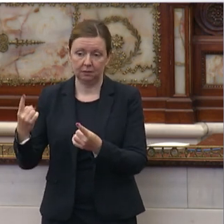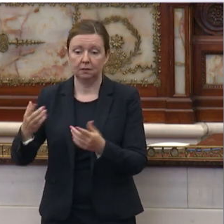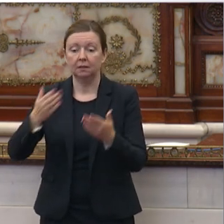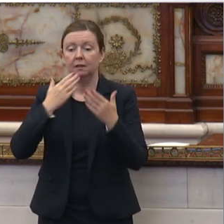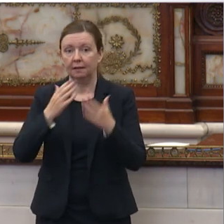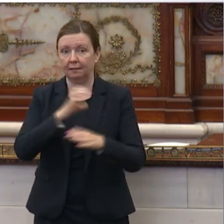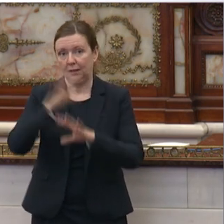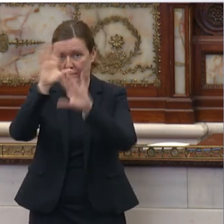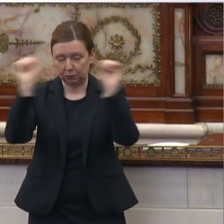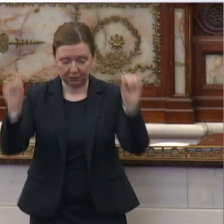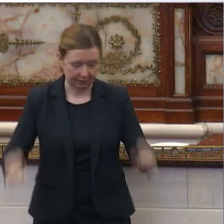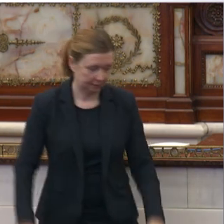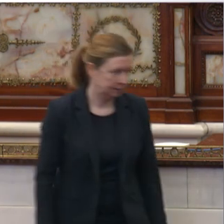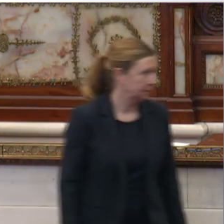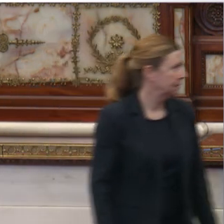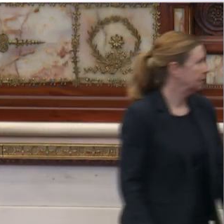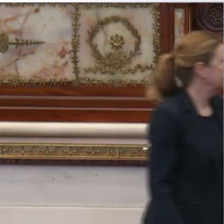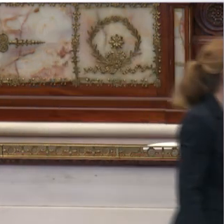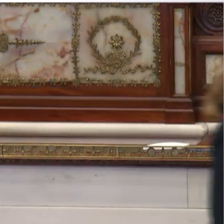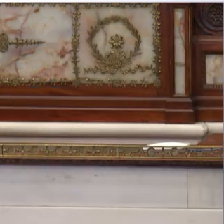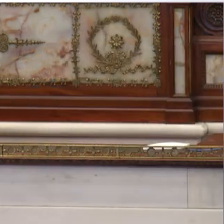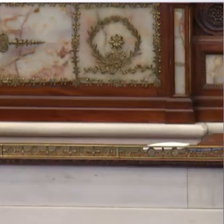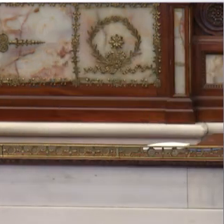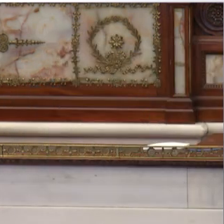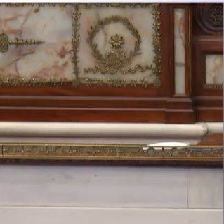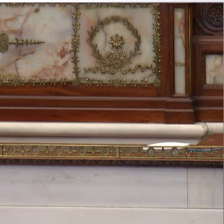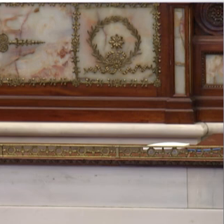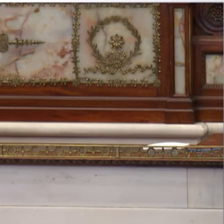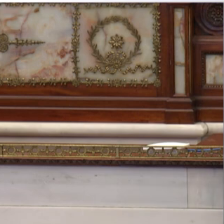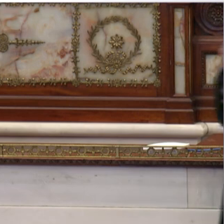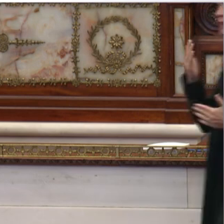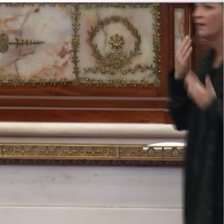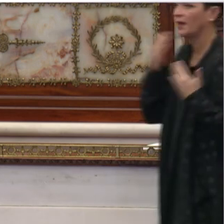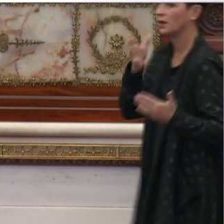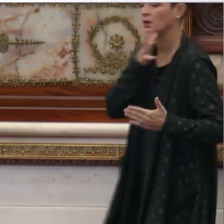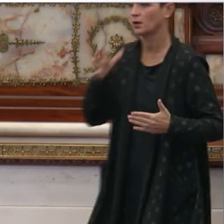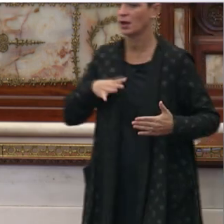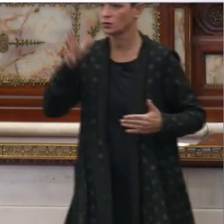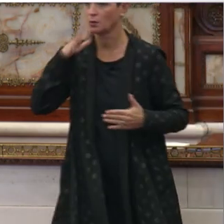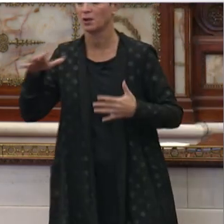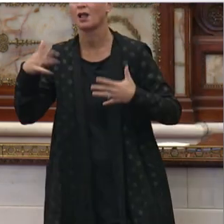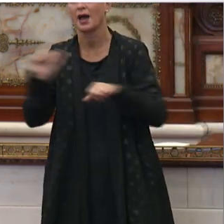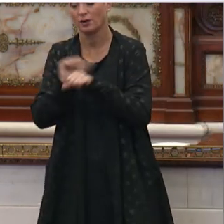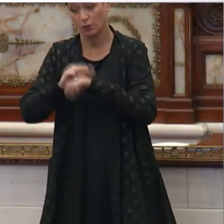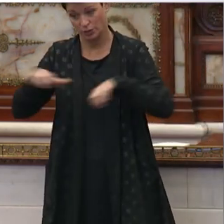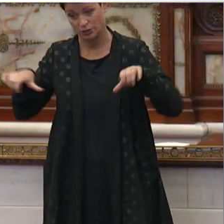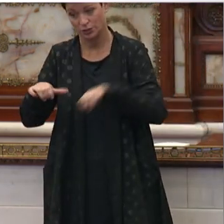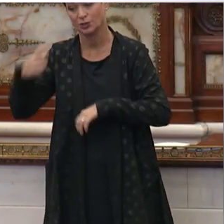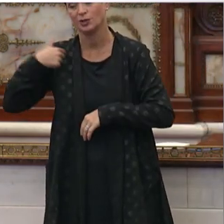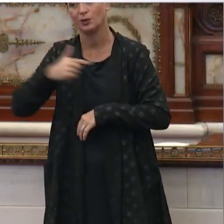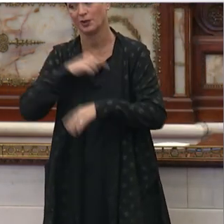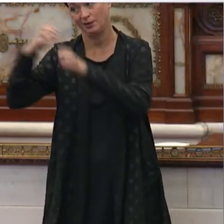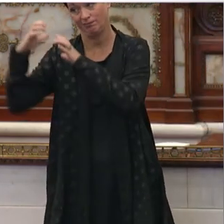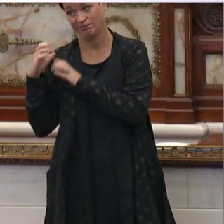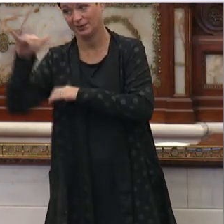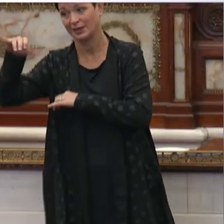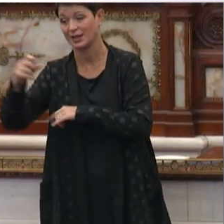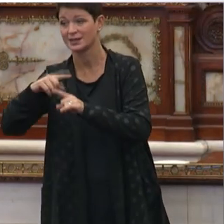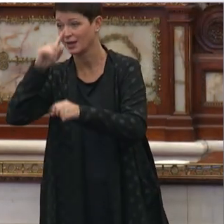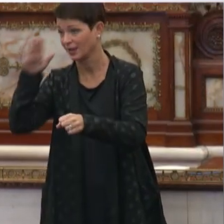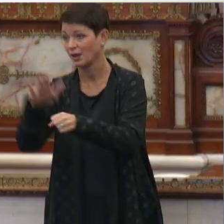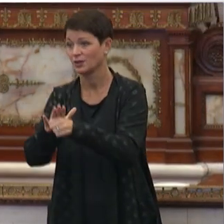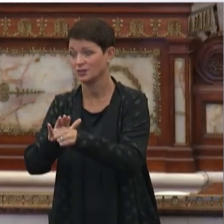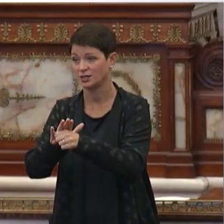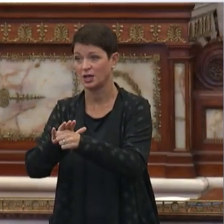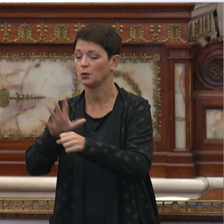thank you, Council President. Thank you so much, Councilwoman. We have a lot of work to do, and I guarantee you that we're